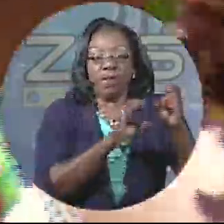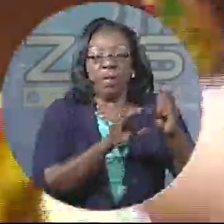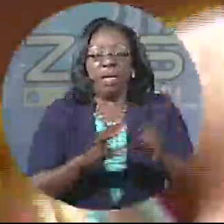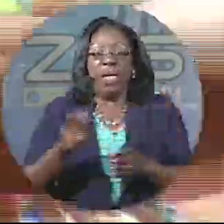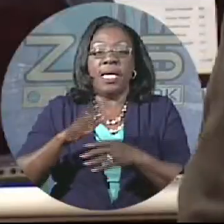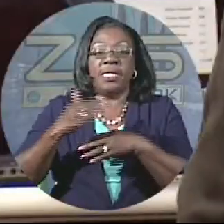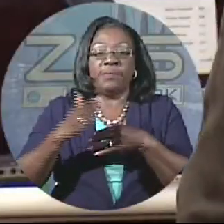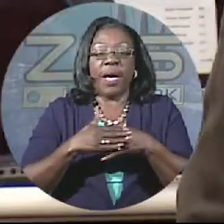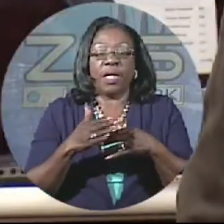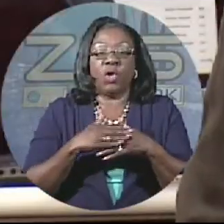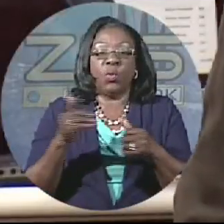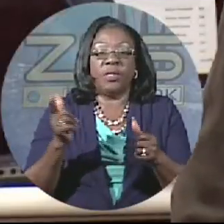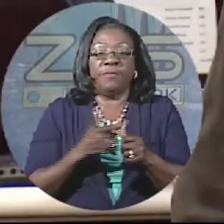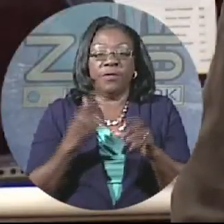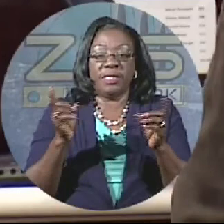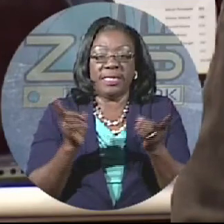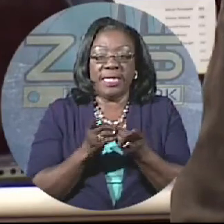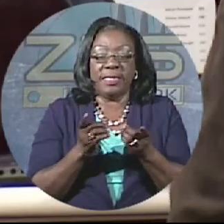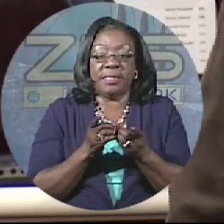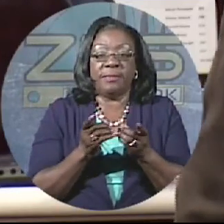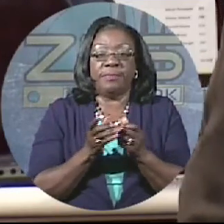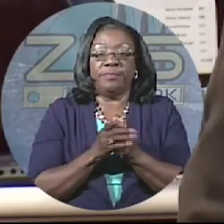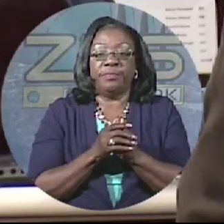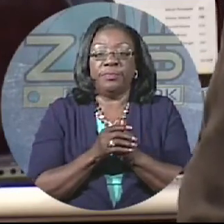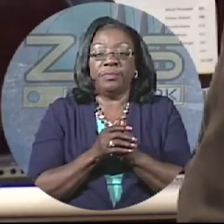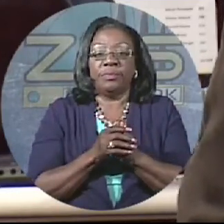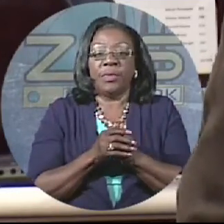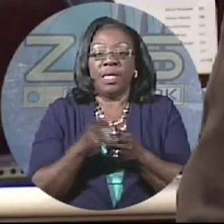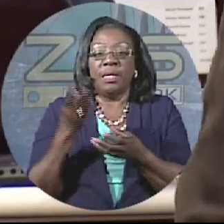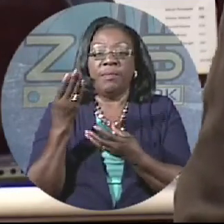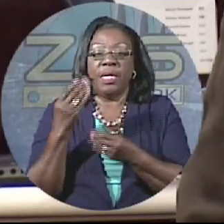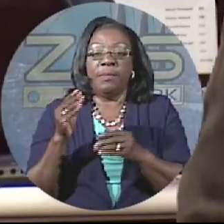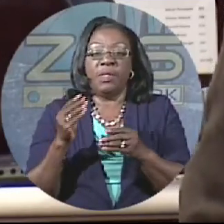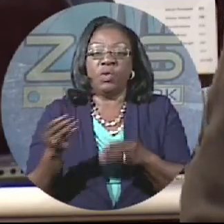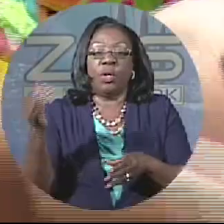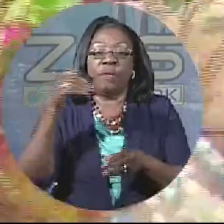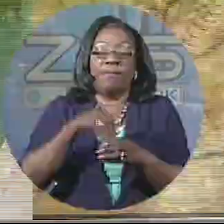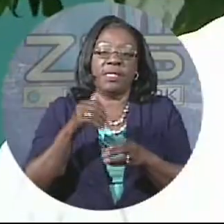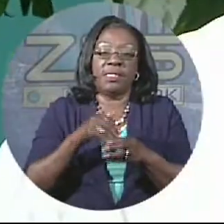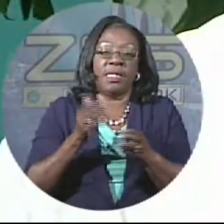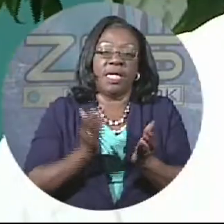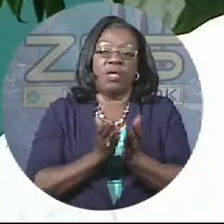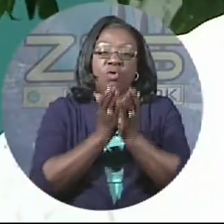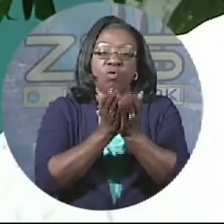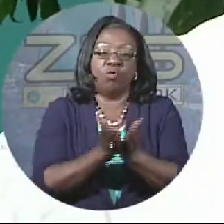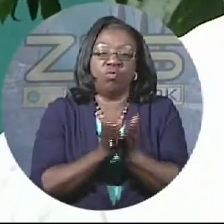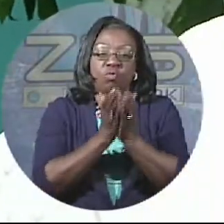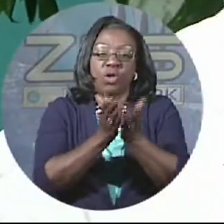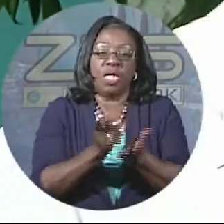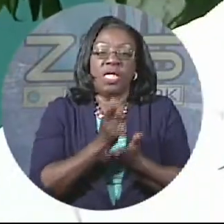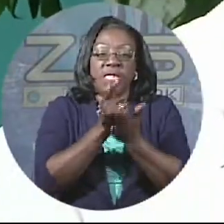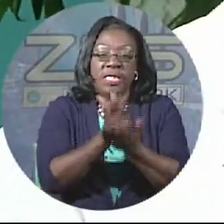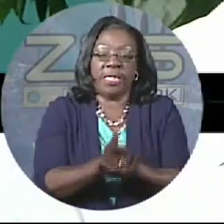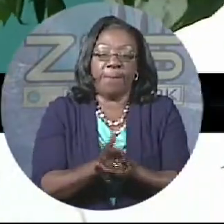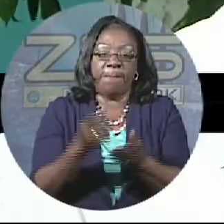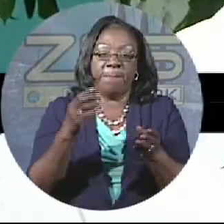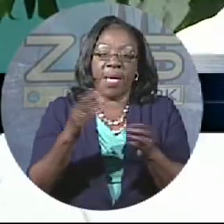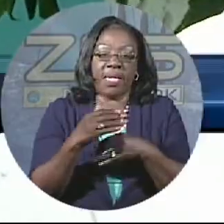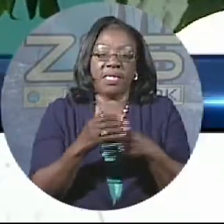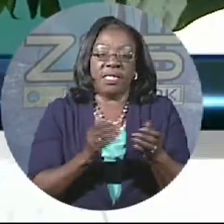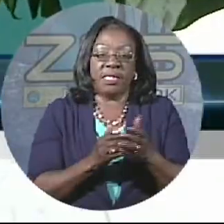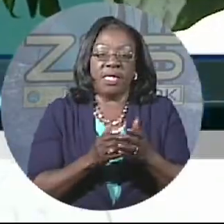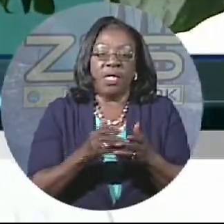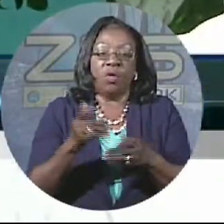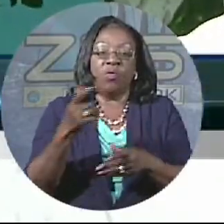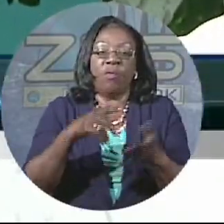some damage has already been done. You get Bahamas who have invested in cruise ship packages, who invested in booking airfare at a discount